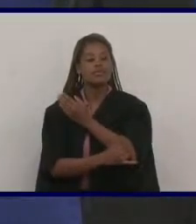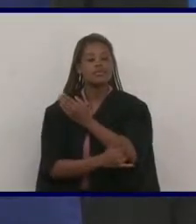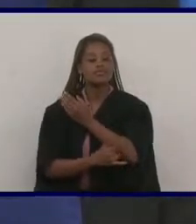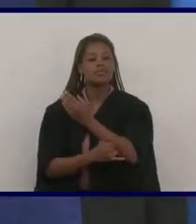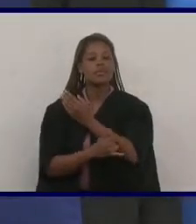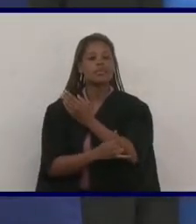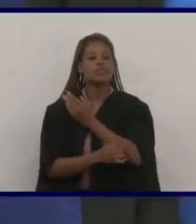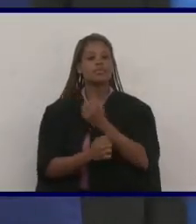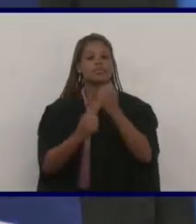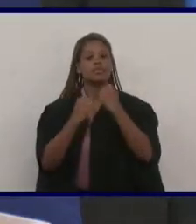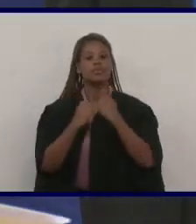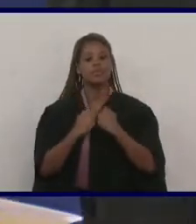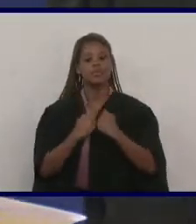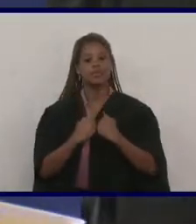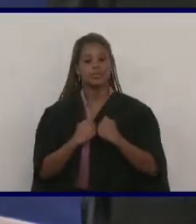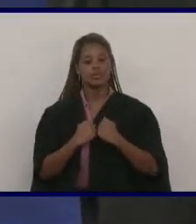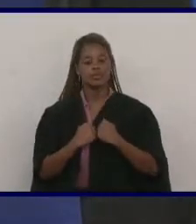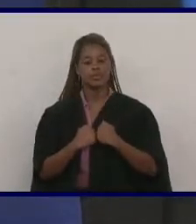sitshaba